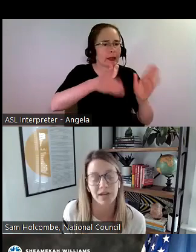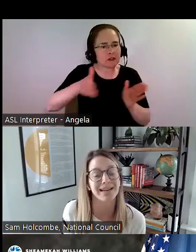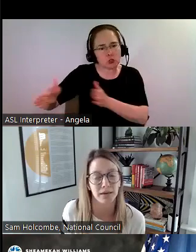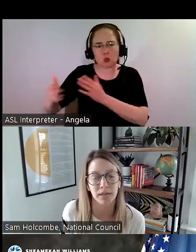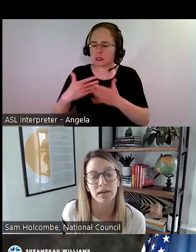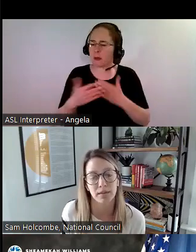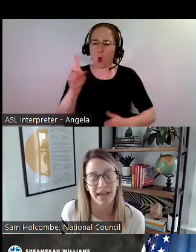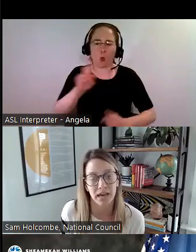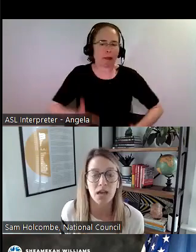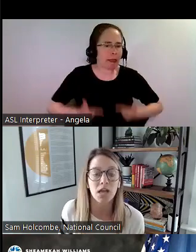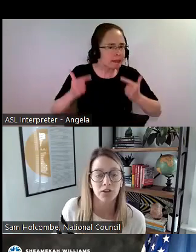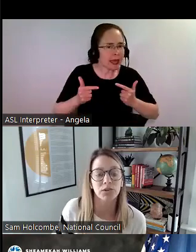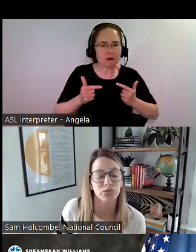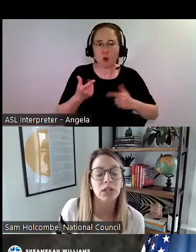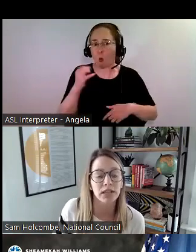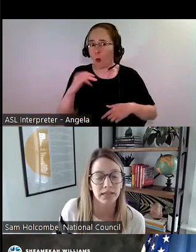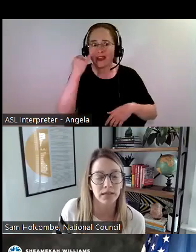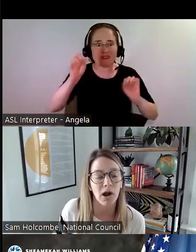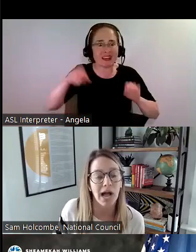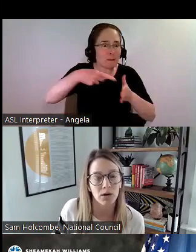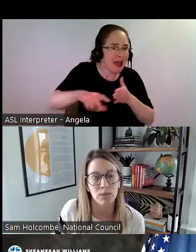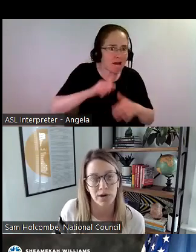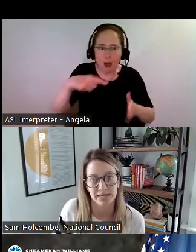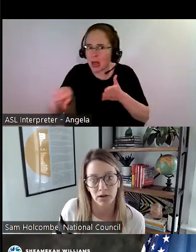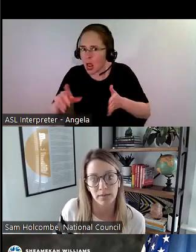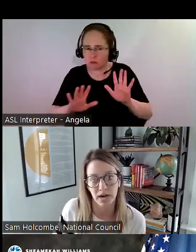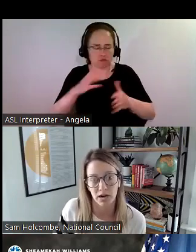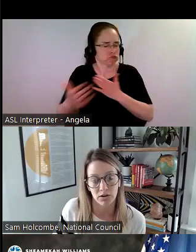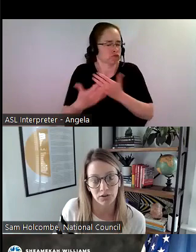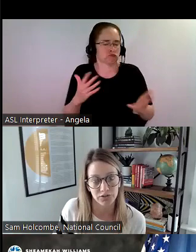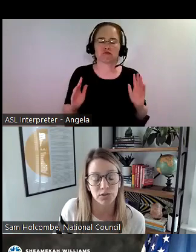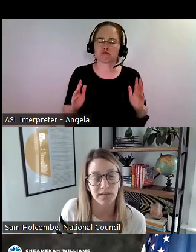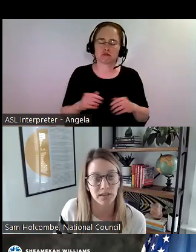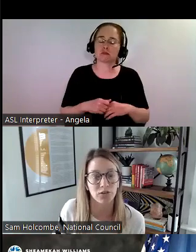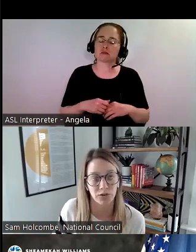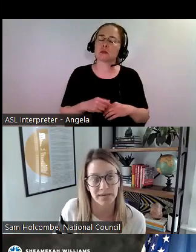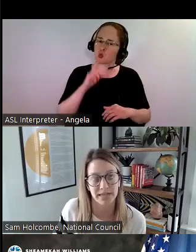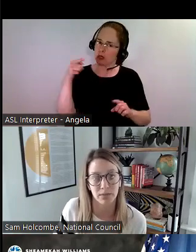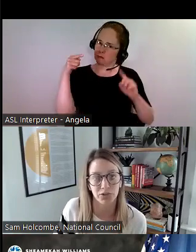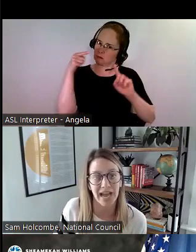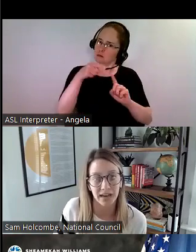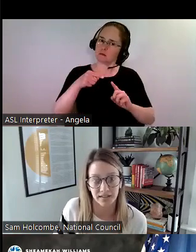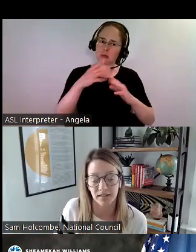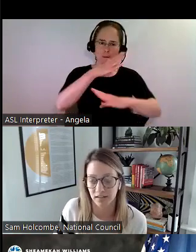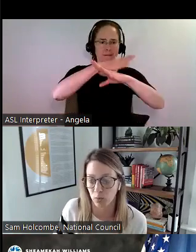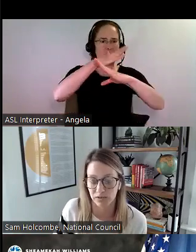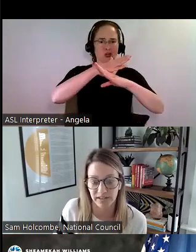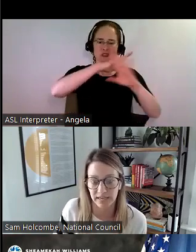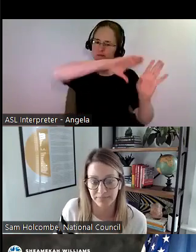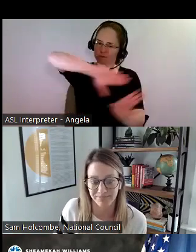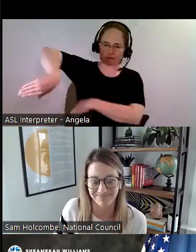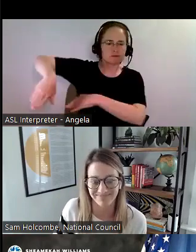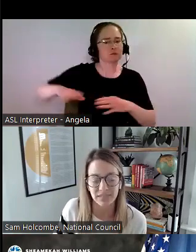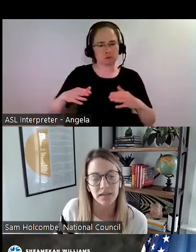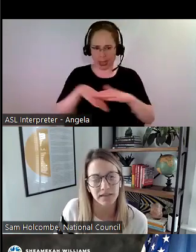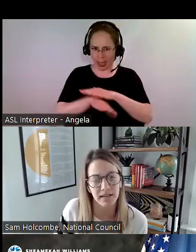their location and ability to pay. So it's really thinking about how do we break down the barriers to individuals being able to access the supports